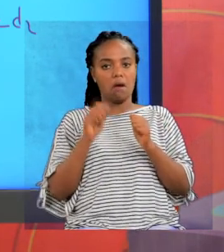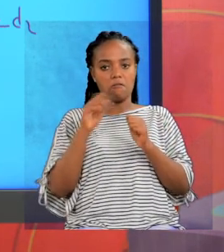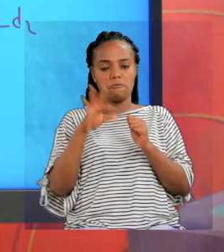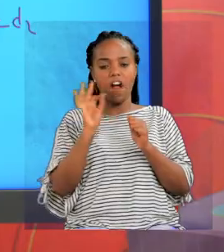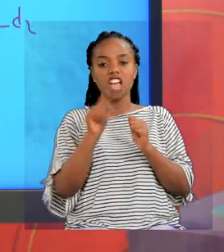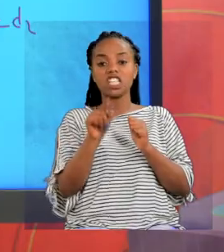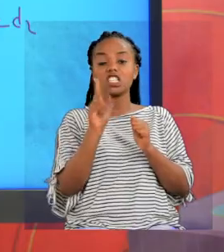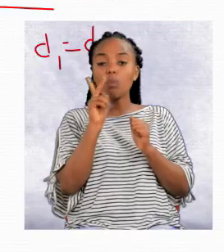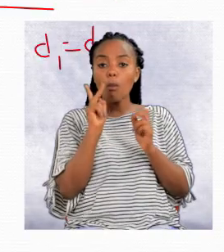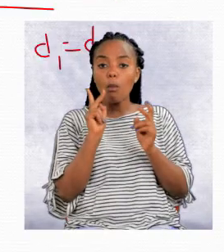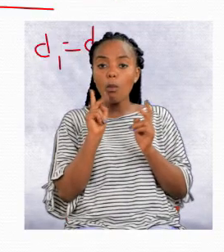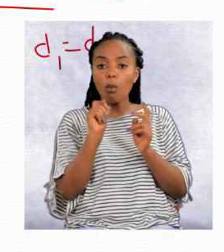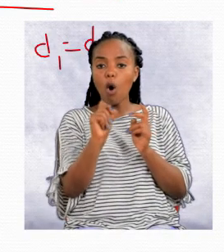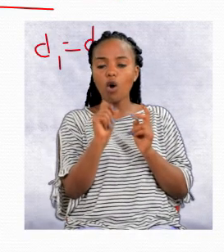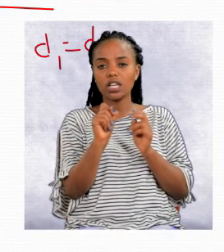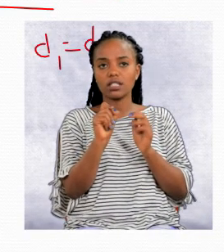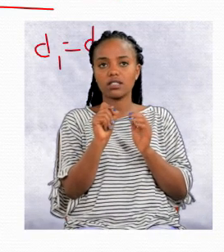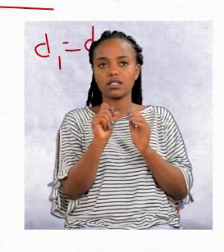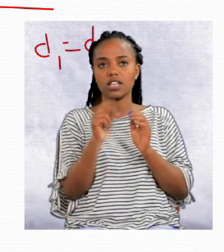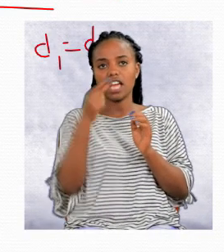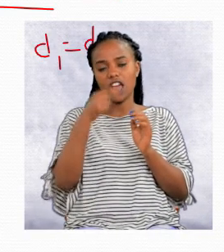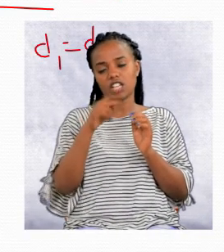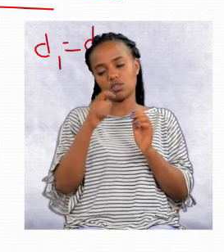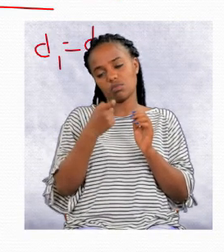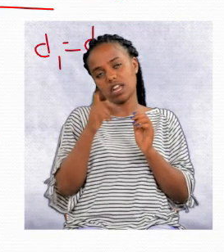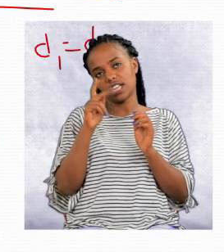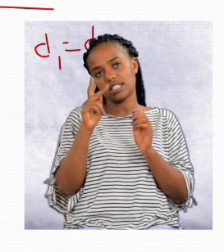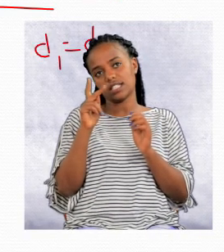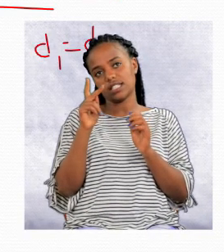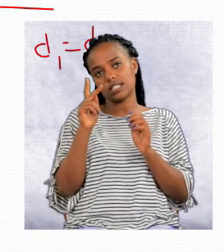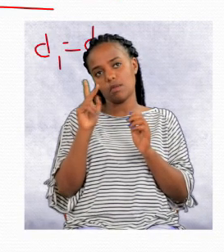point will be its coordinate is h minus p,